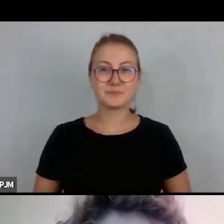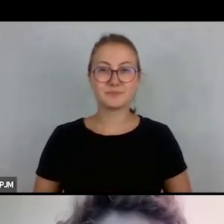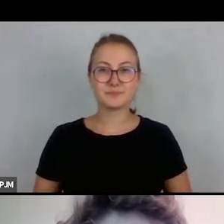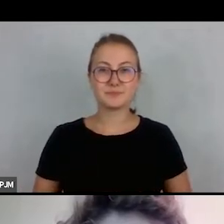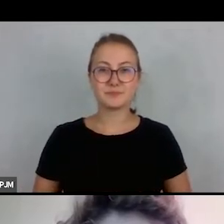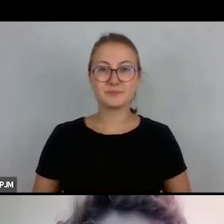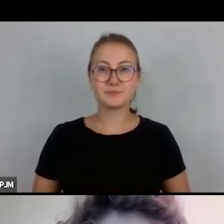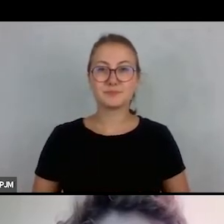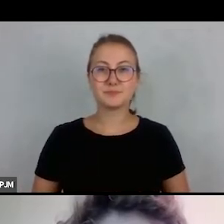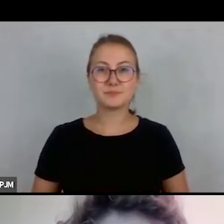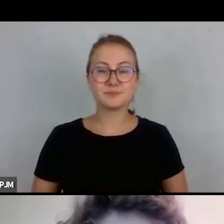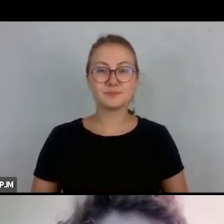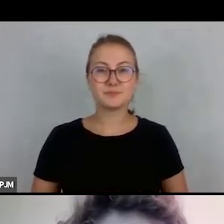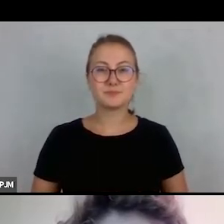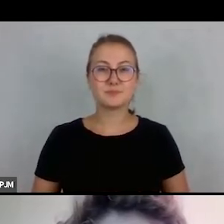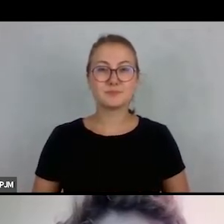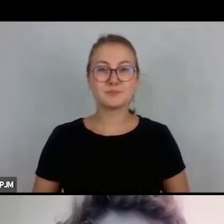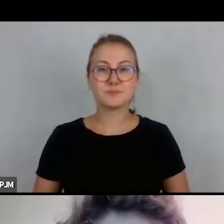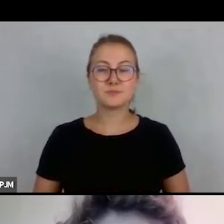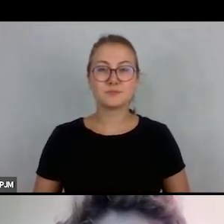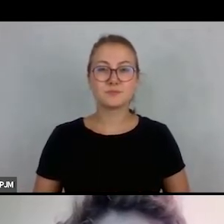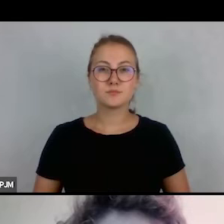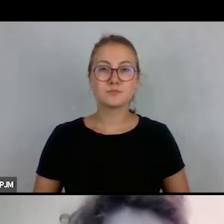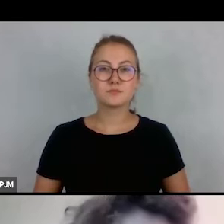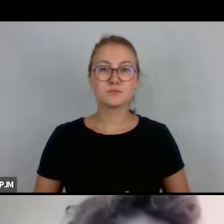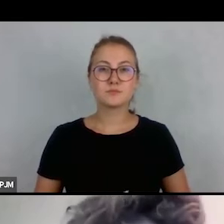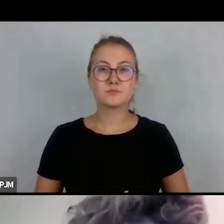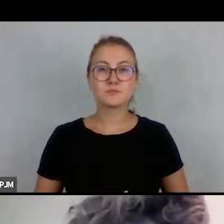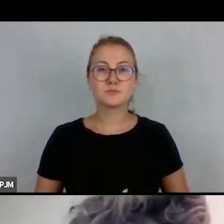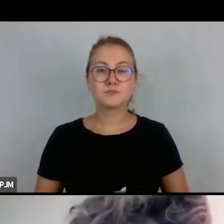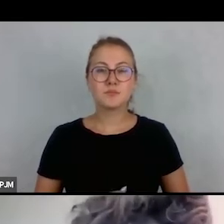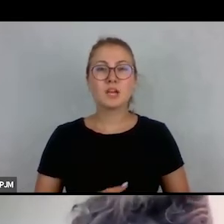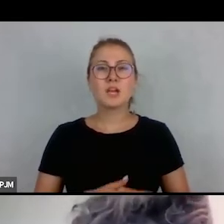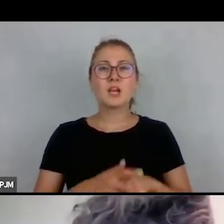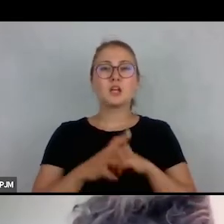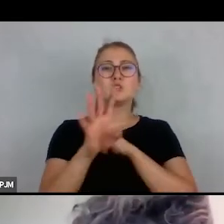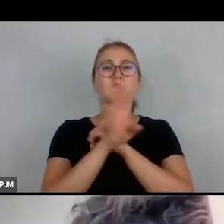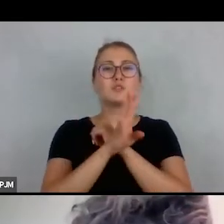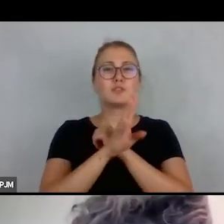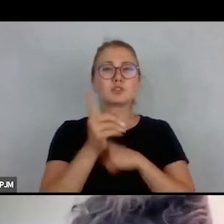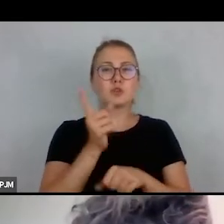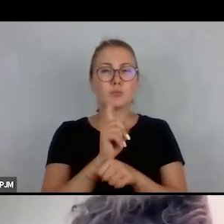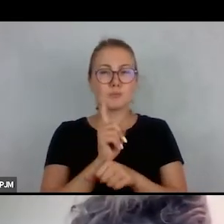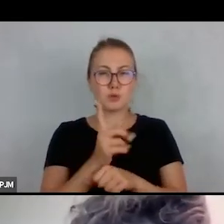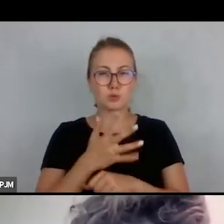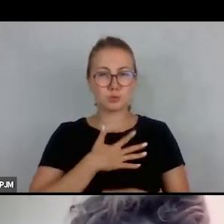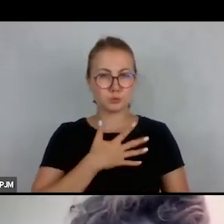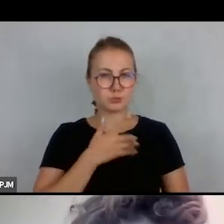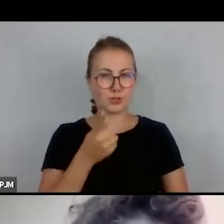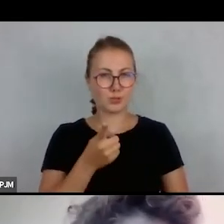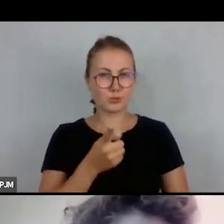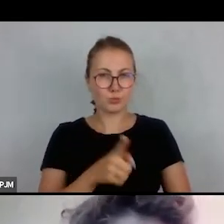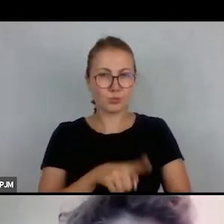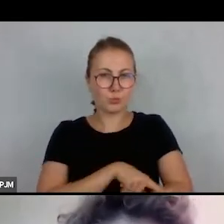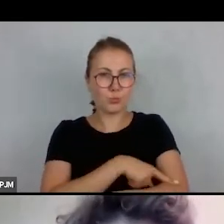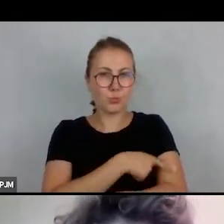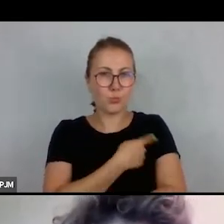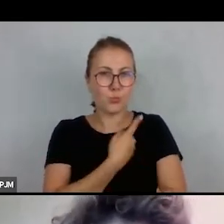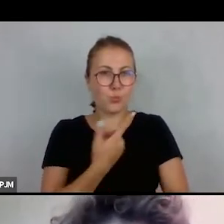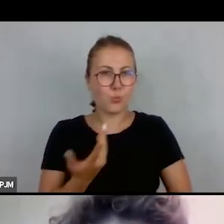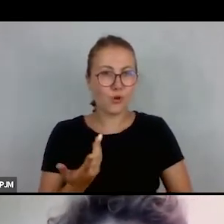use 90 minutes? It's such a long time. So I've ended up with a lot of slides, and I may not use them all.